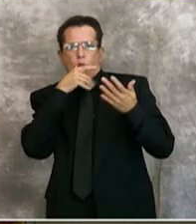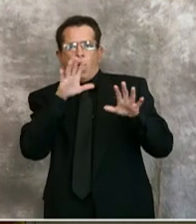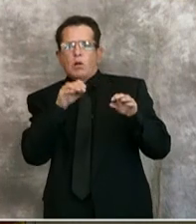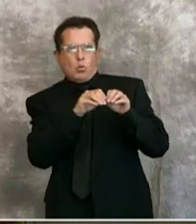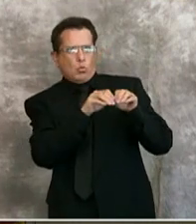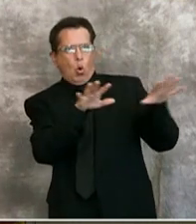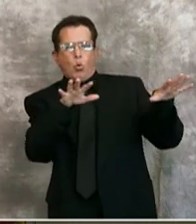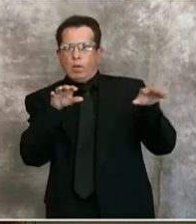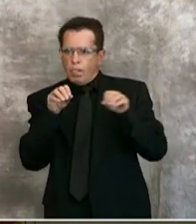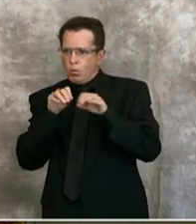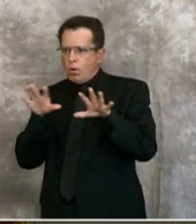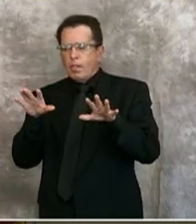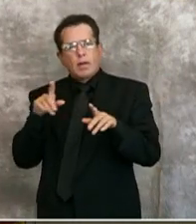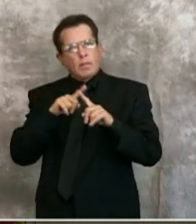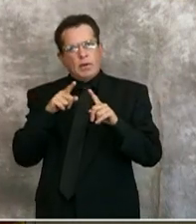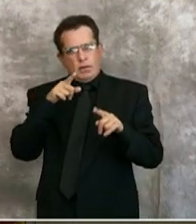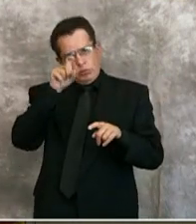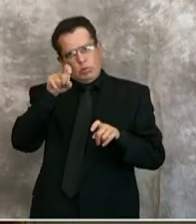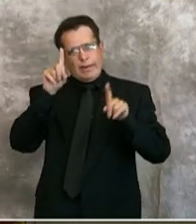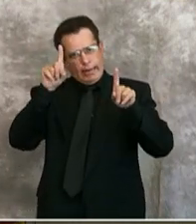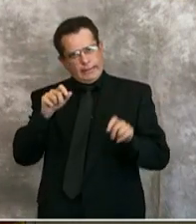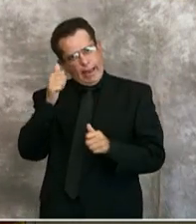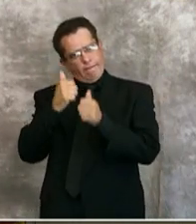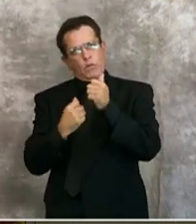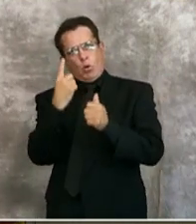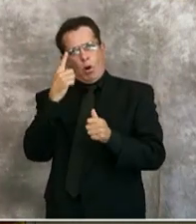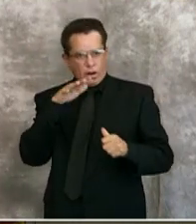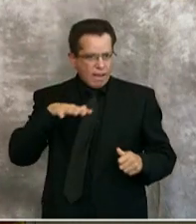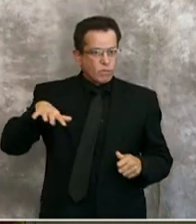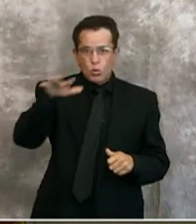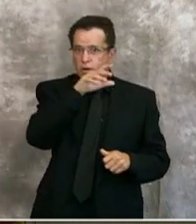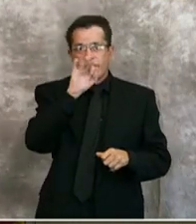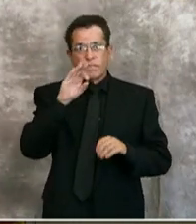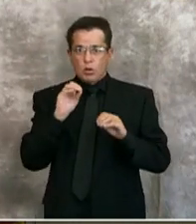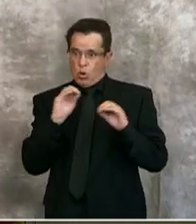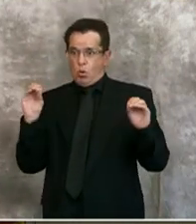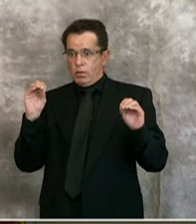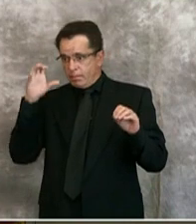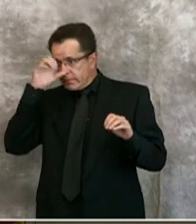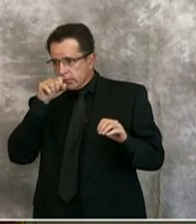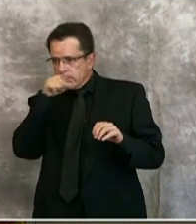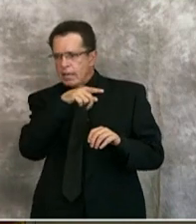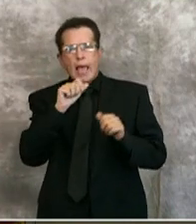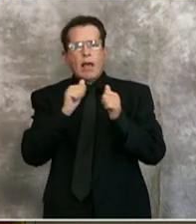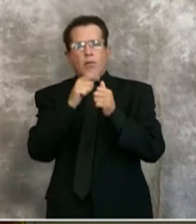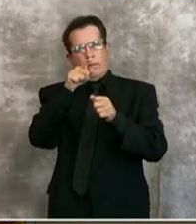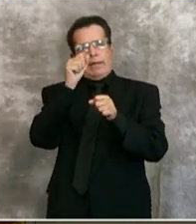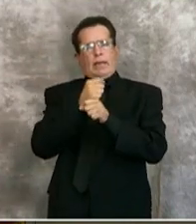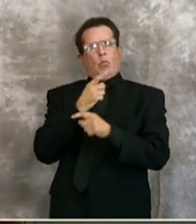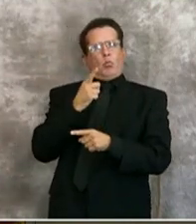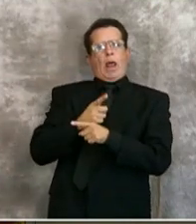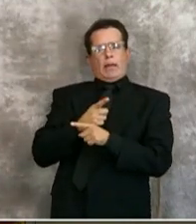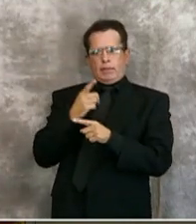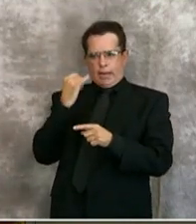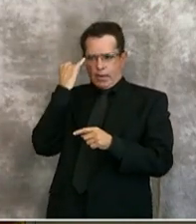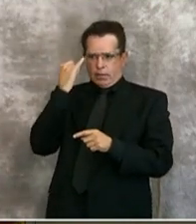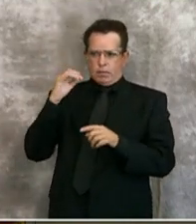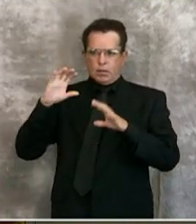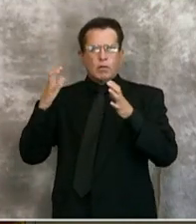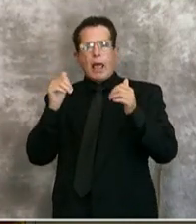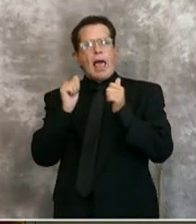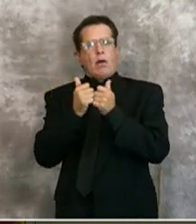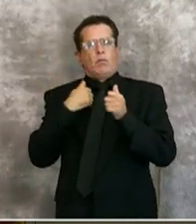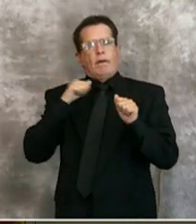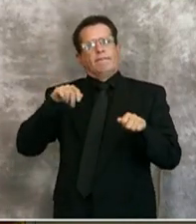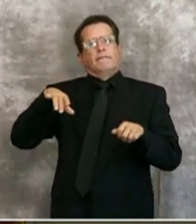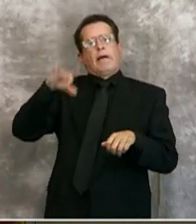If we're not testing everyone, how do you expect to get an accurate picture of what's actually happening across the county and make significant strides to get ahead of